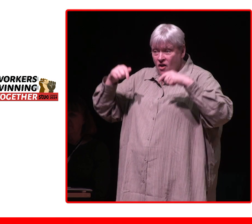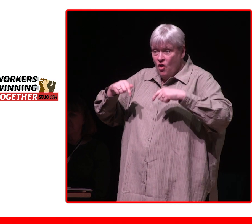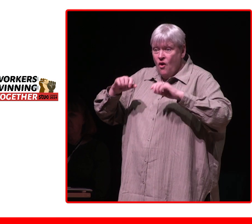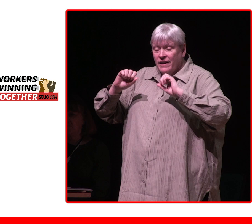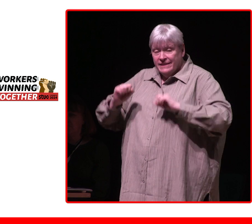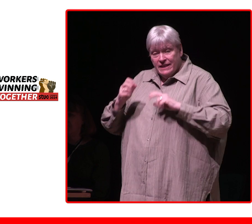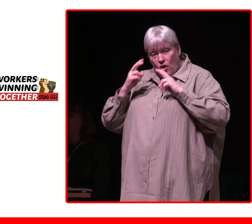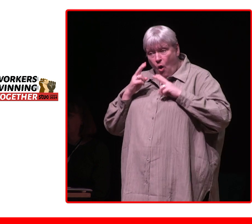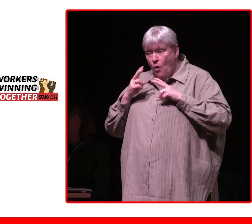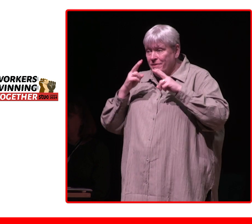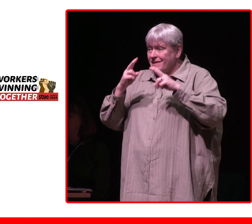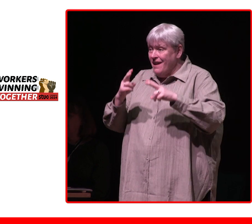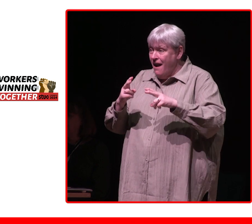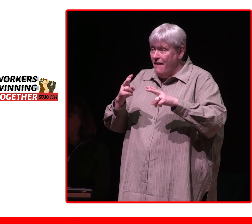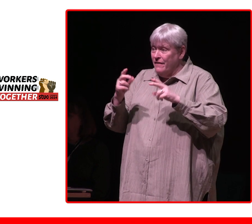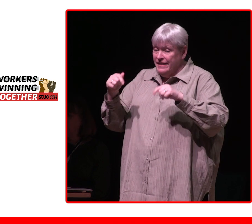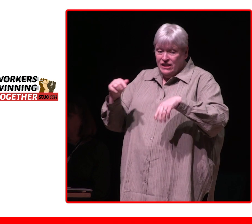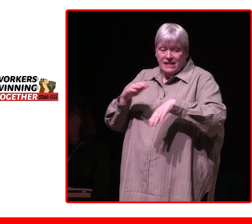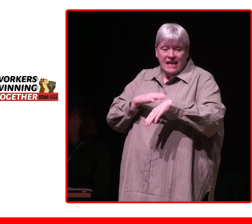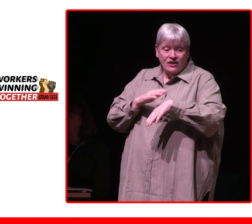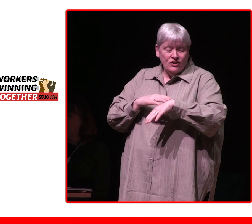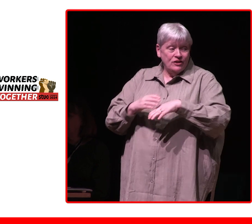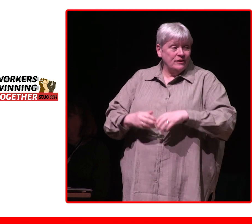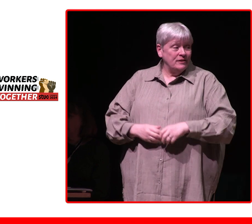in on this session.